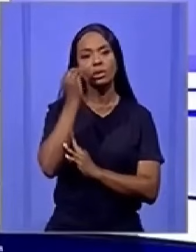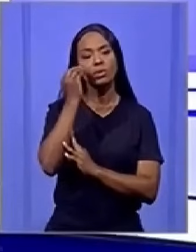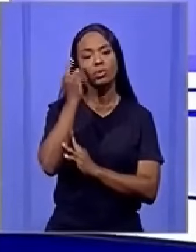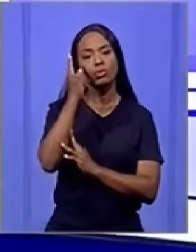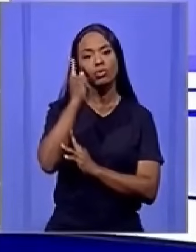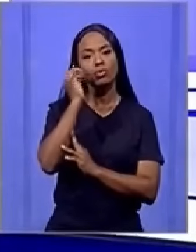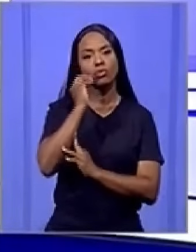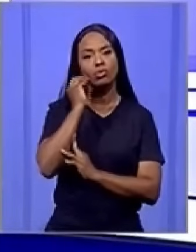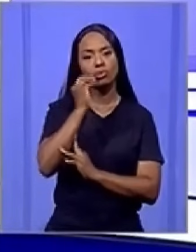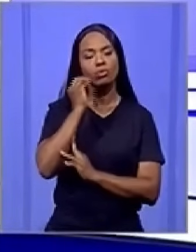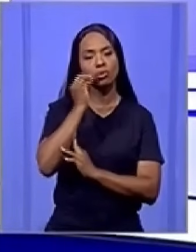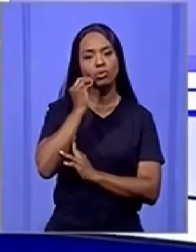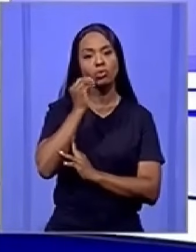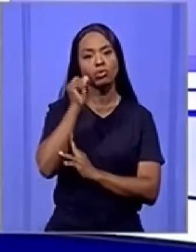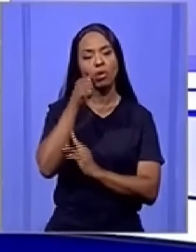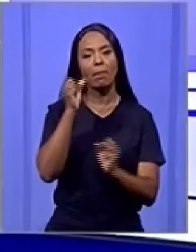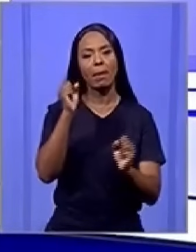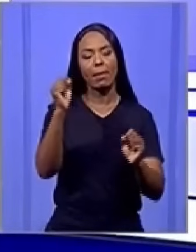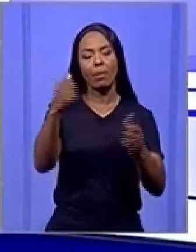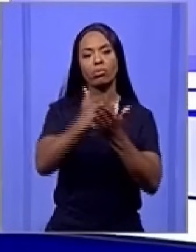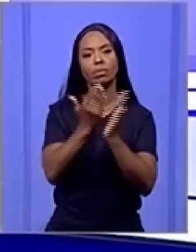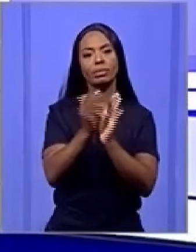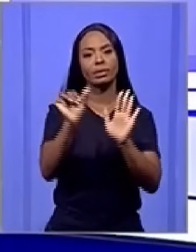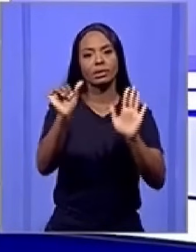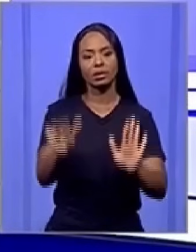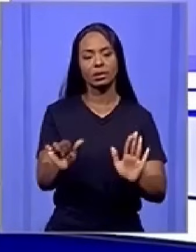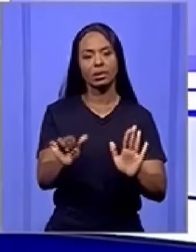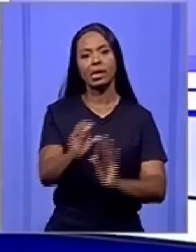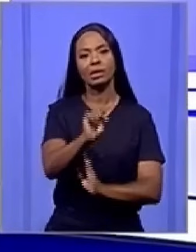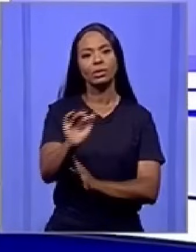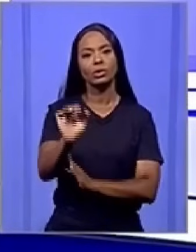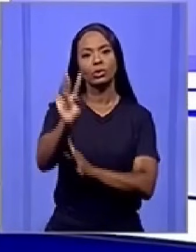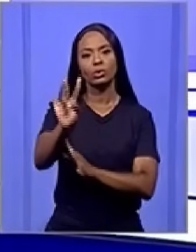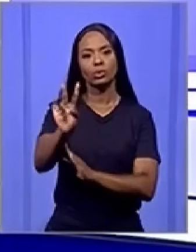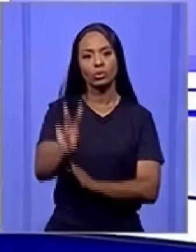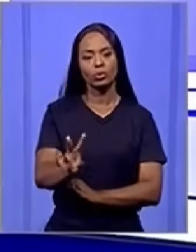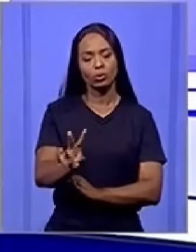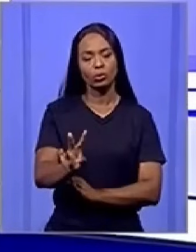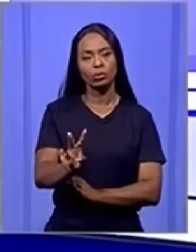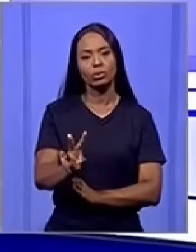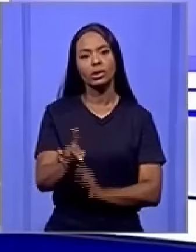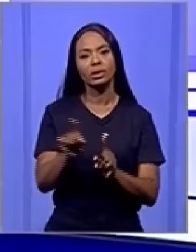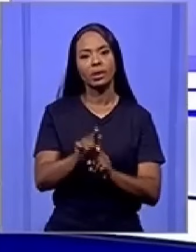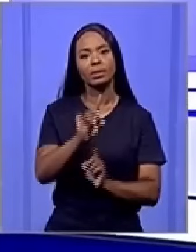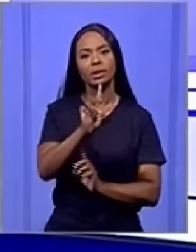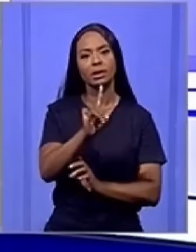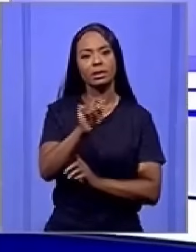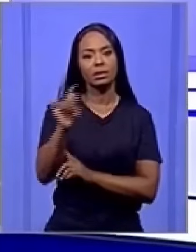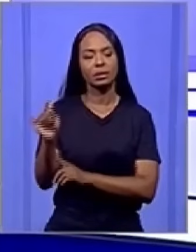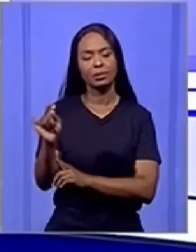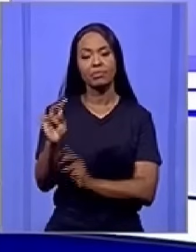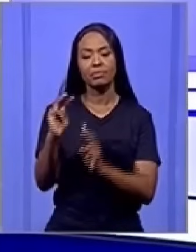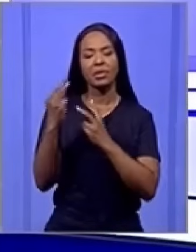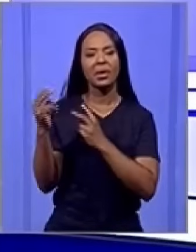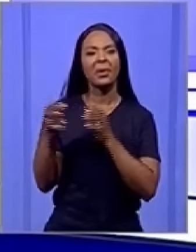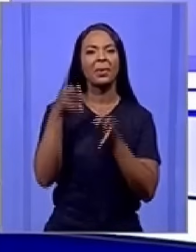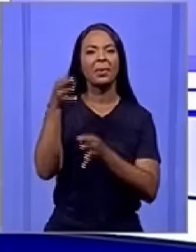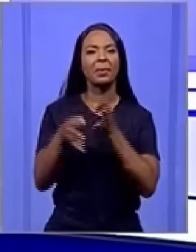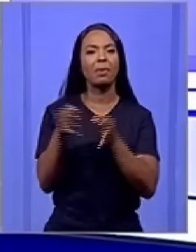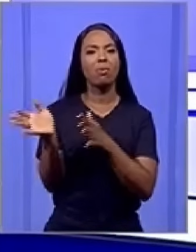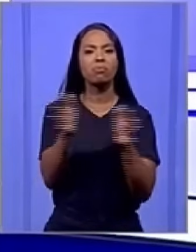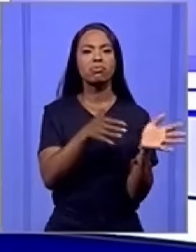ba tla lesolela tšona go sasa ka kotara go tšwa go iri ya boselela mo go SABC 2 le DTT go latela kakanyo